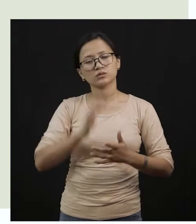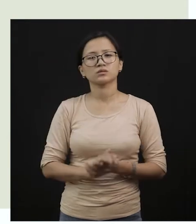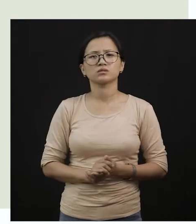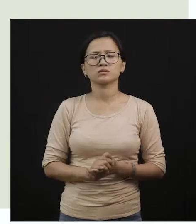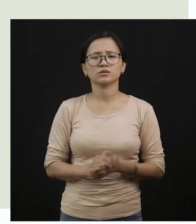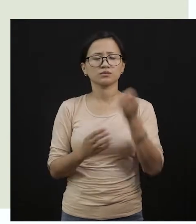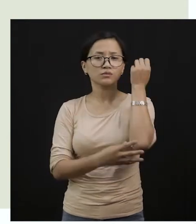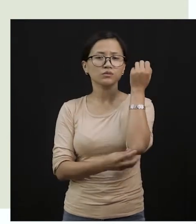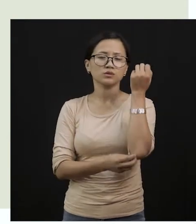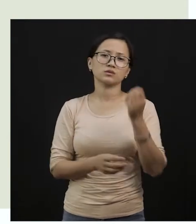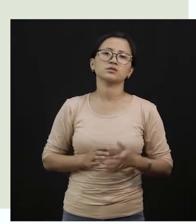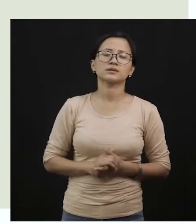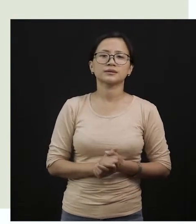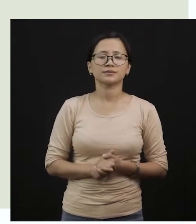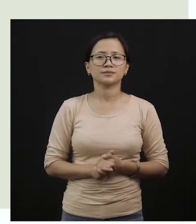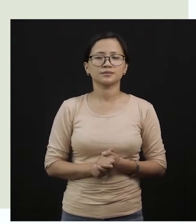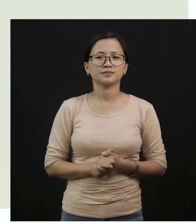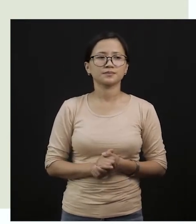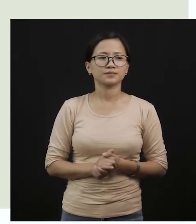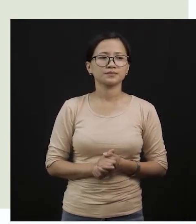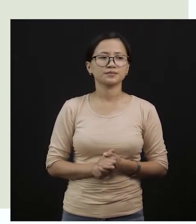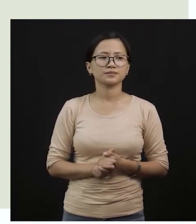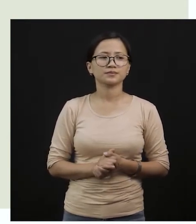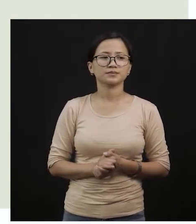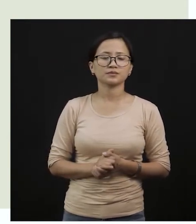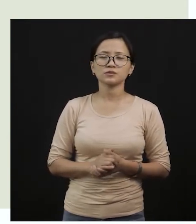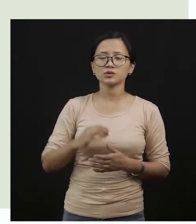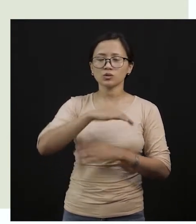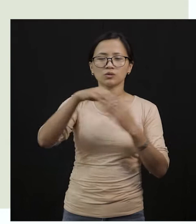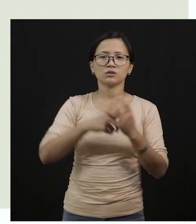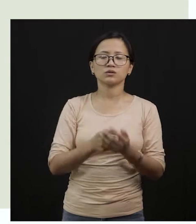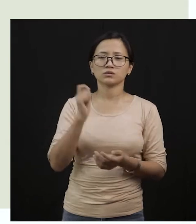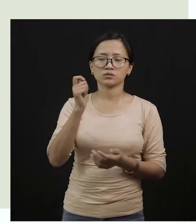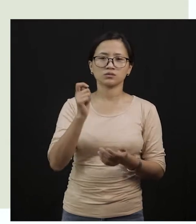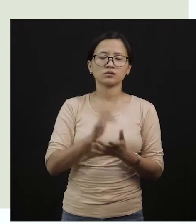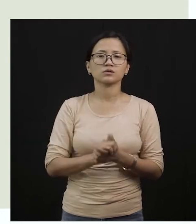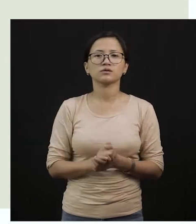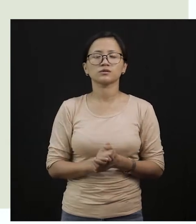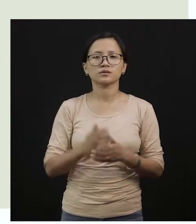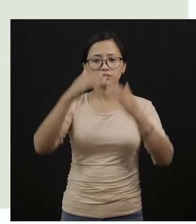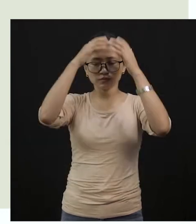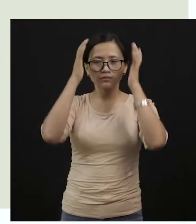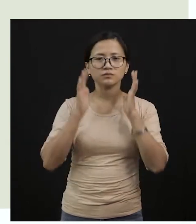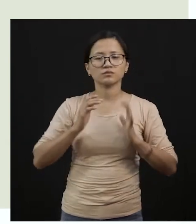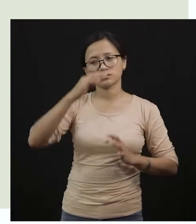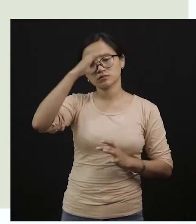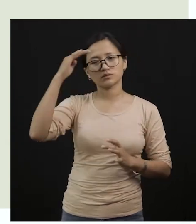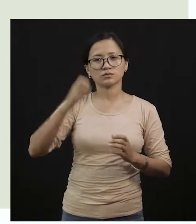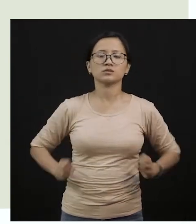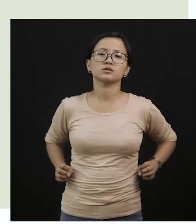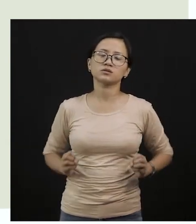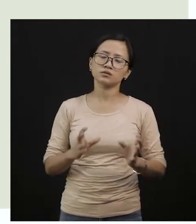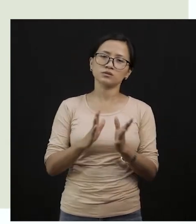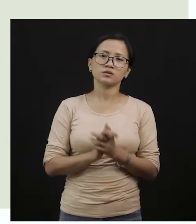They work selflessly for the poor and the sick, and it was all the work, the initiative of Mother Teresa. Mother Teresa